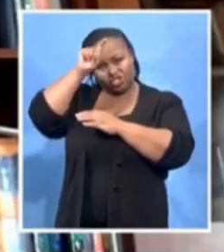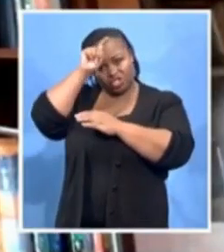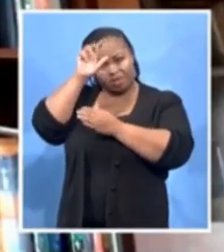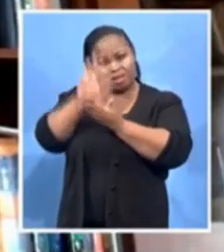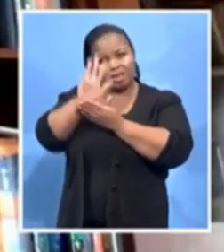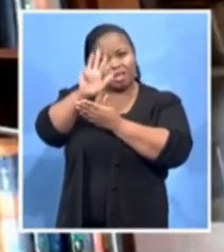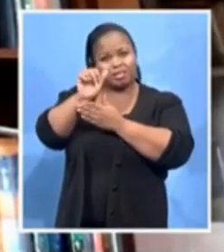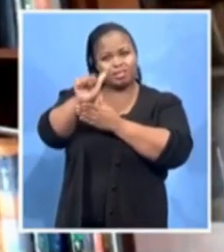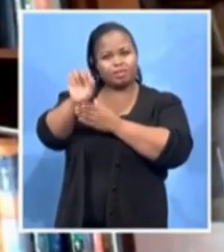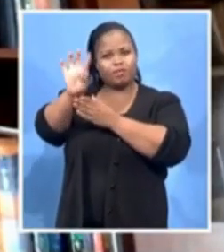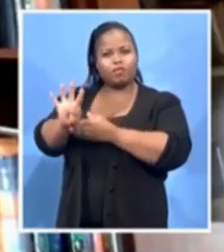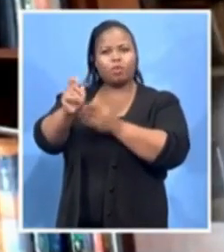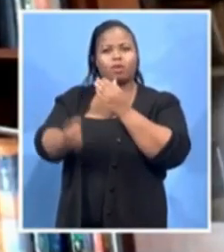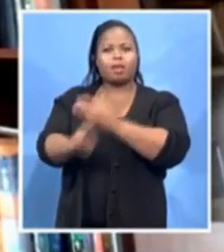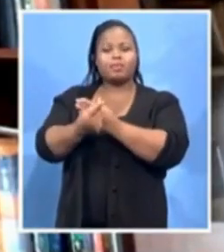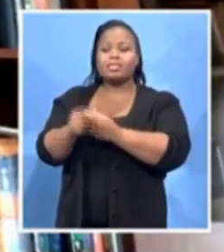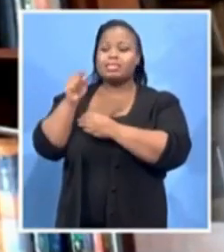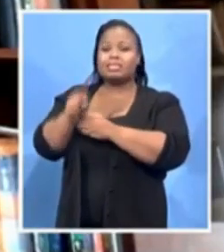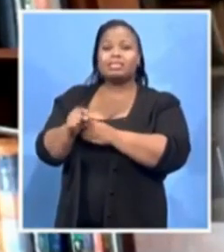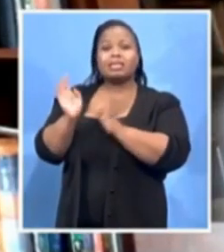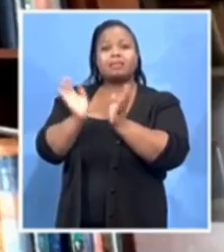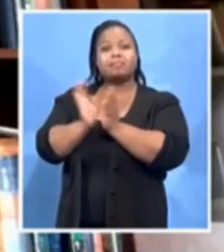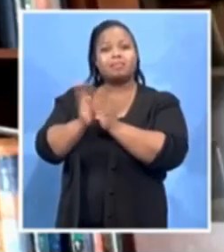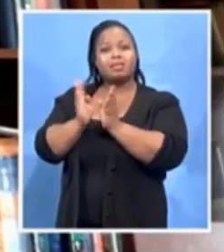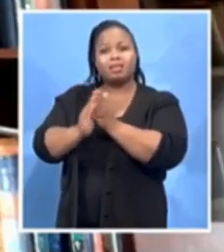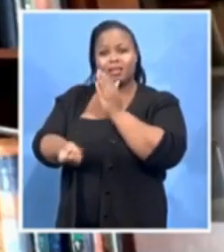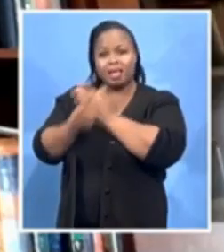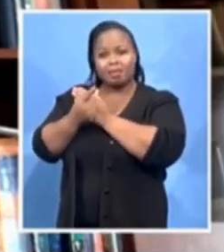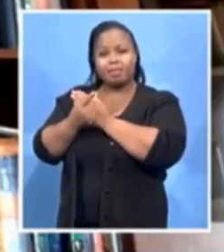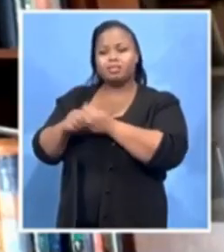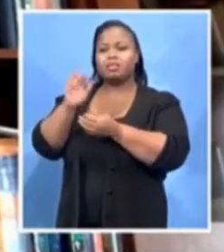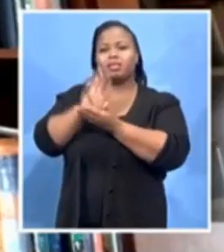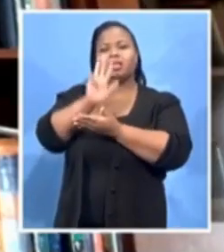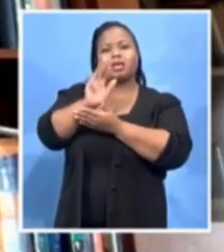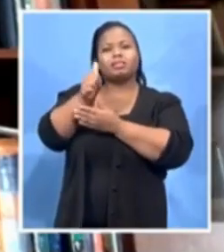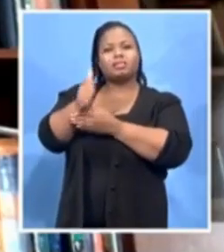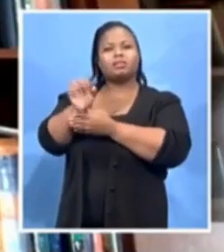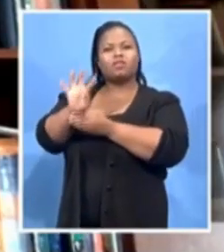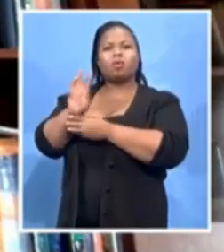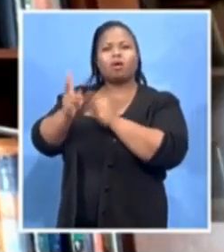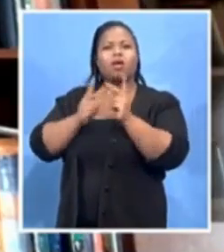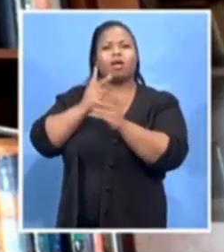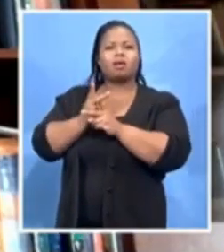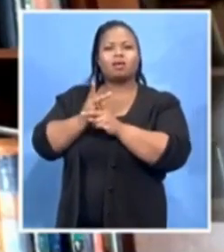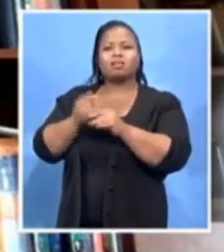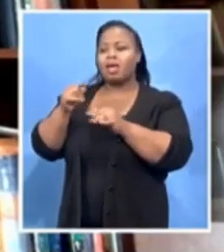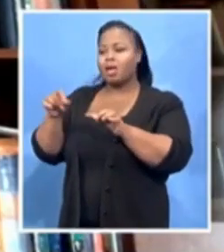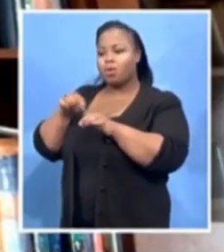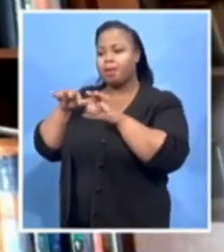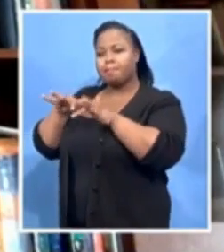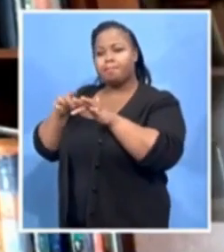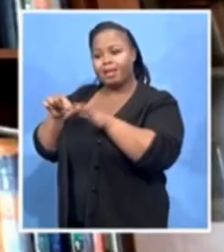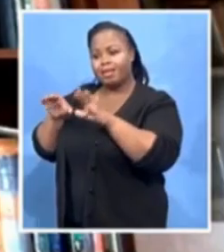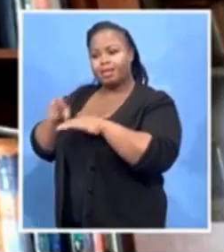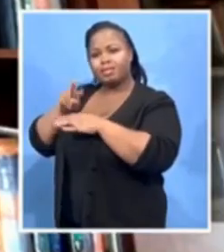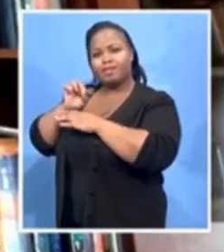in 1964, once again, it is the Monrovia Brazzaville group that is winning. The question at that